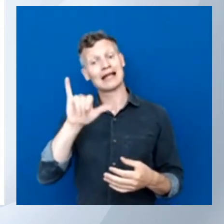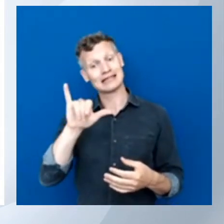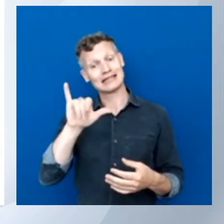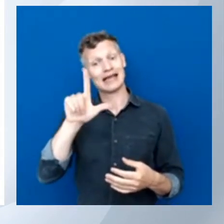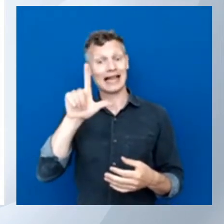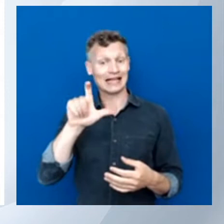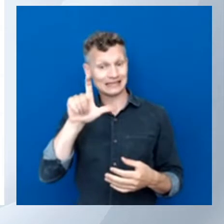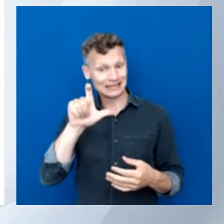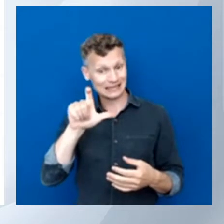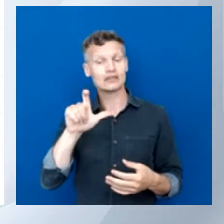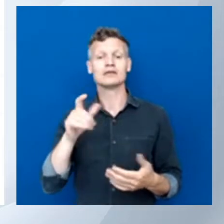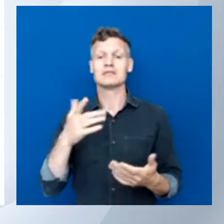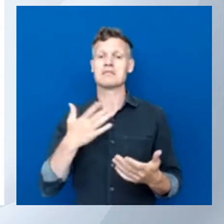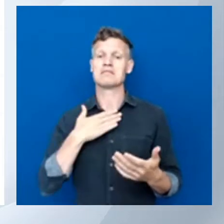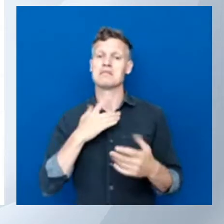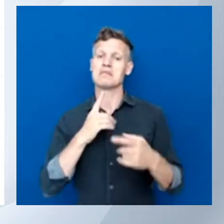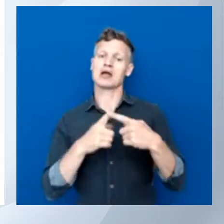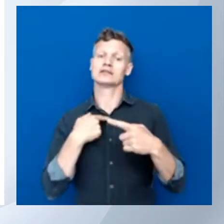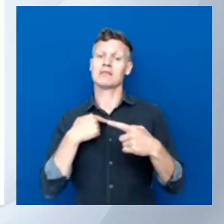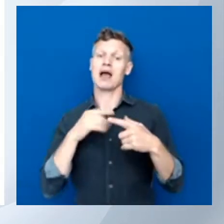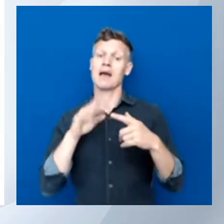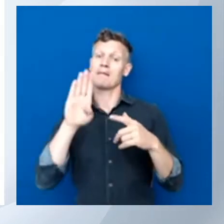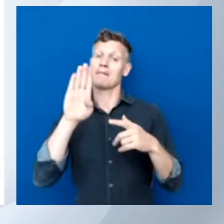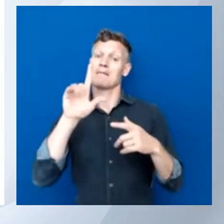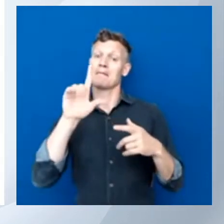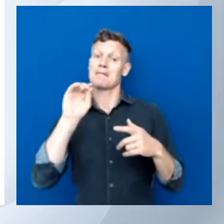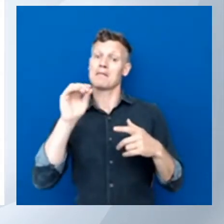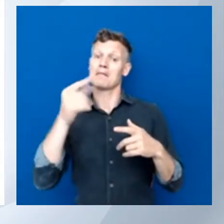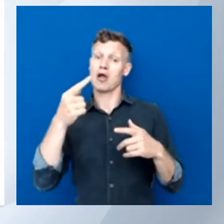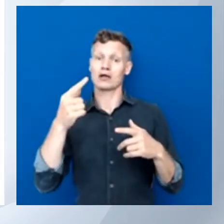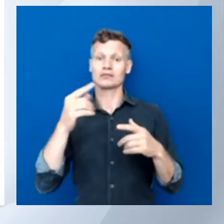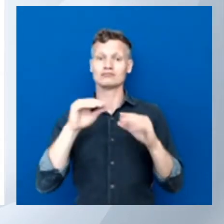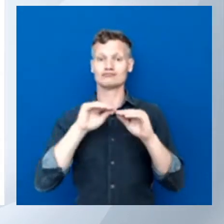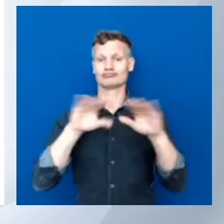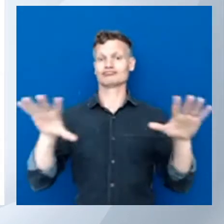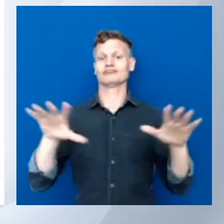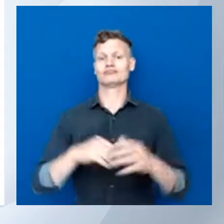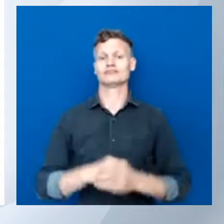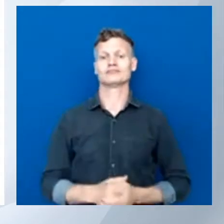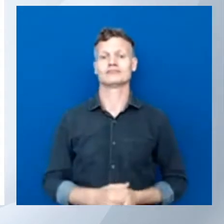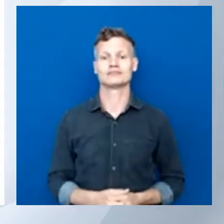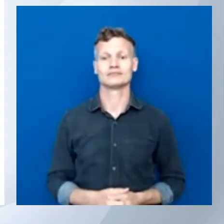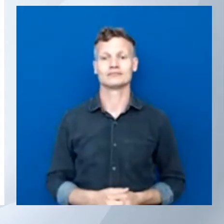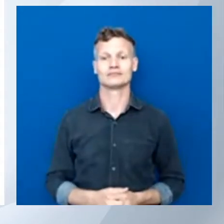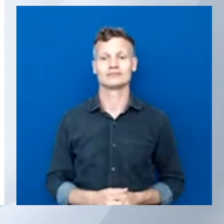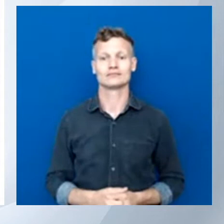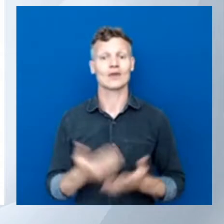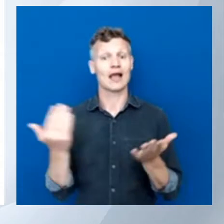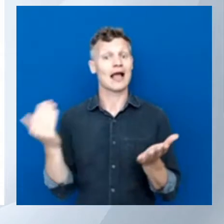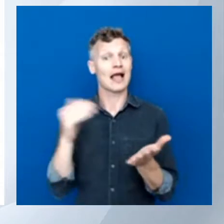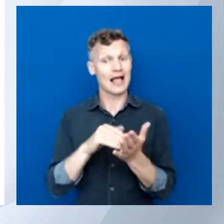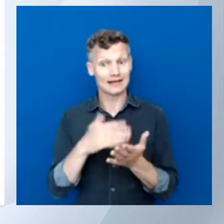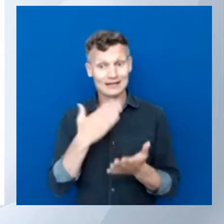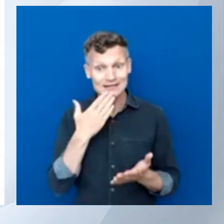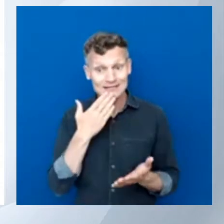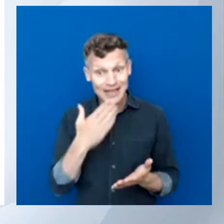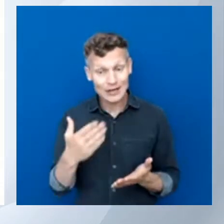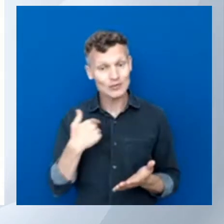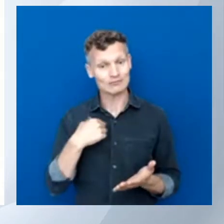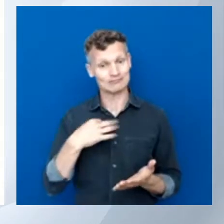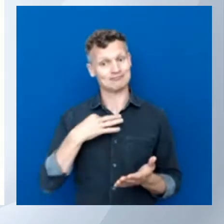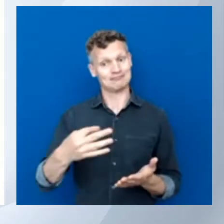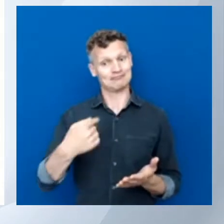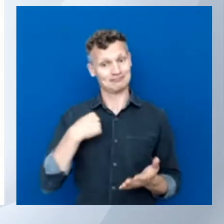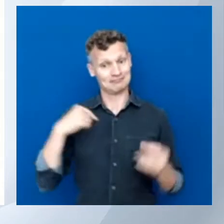the things I'm talking about today. So thank you again that I can be here. And let me go back to the topic that I brought to you